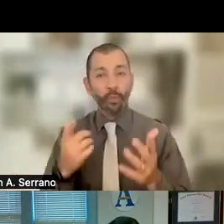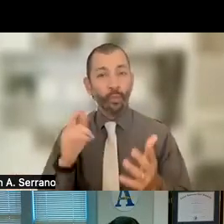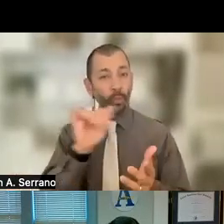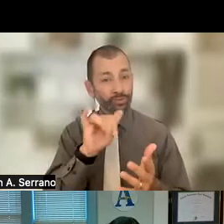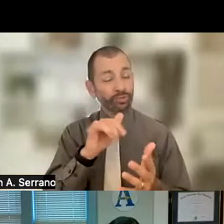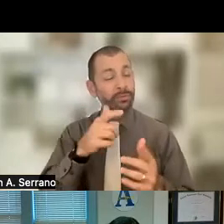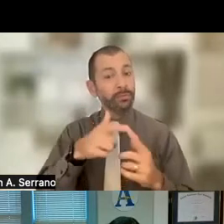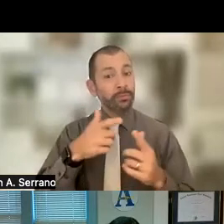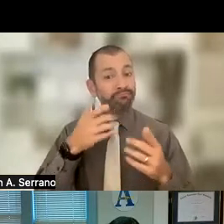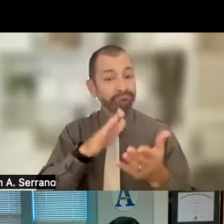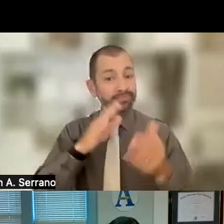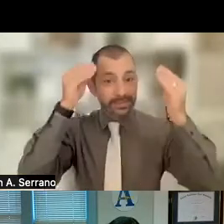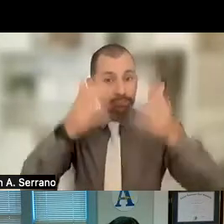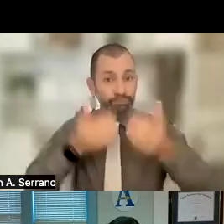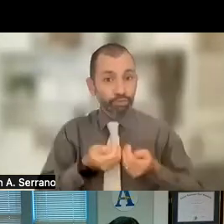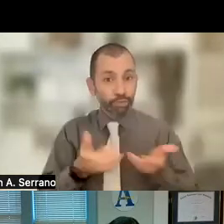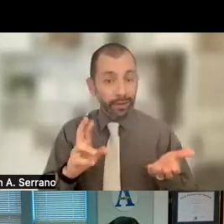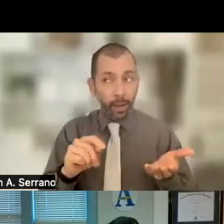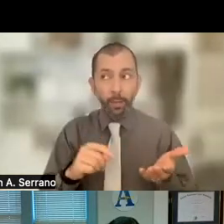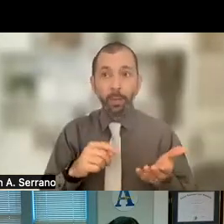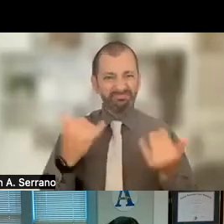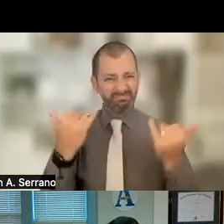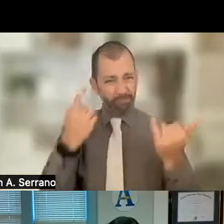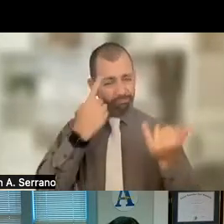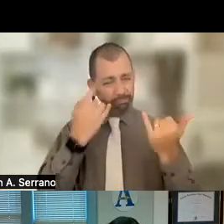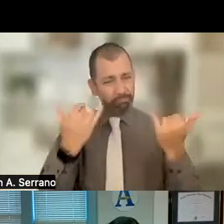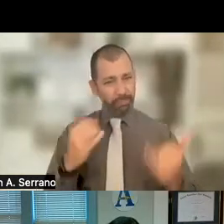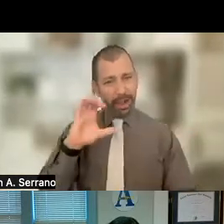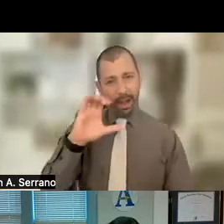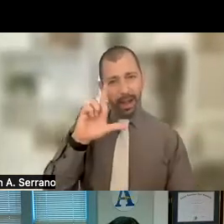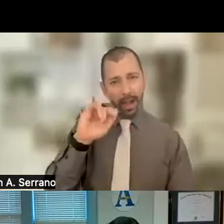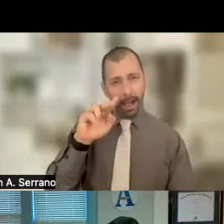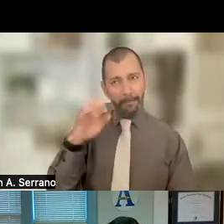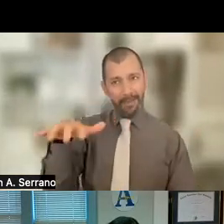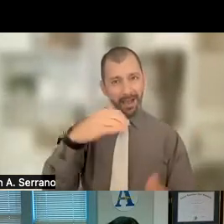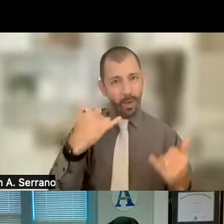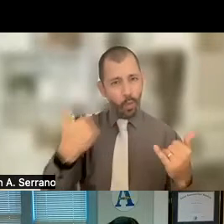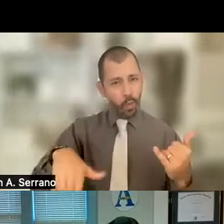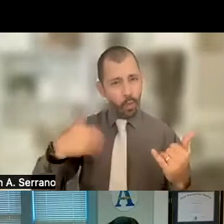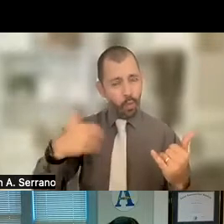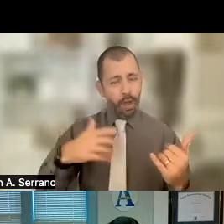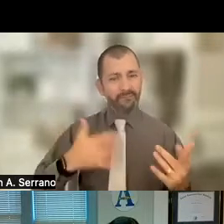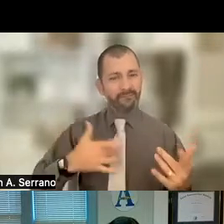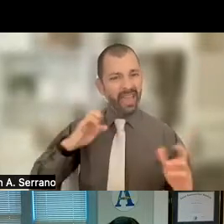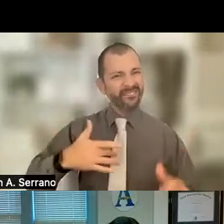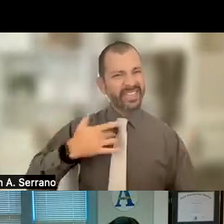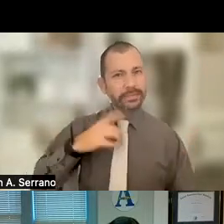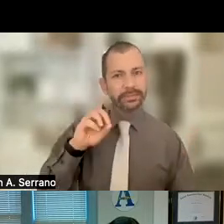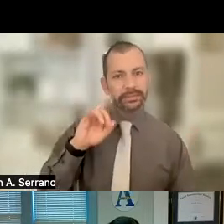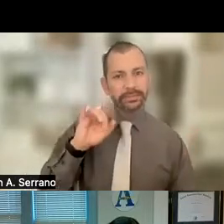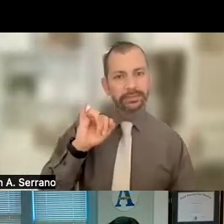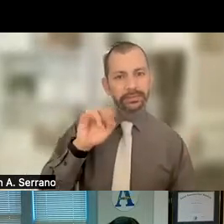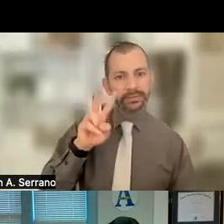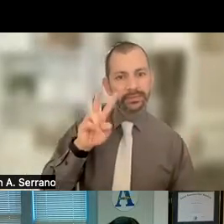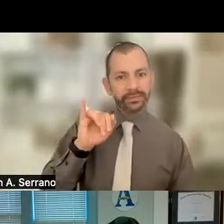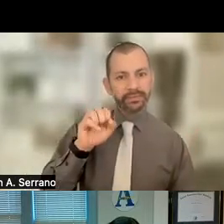There are other issues as well that this slide doesn't cover. Teacher burnout. And one of the things we're thinking about in school climates